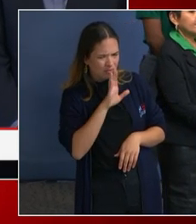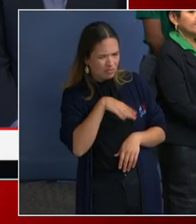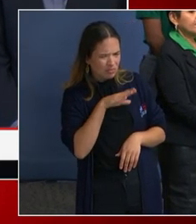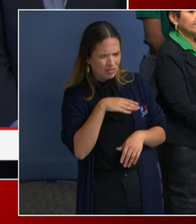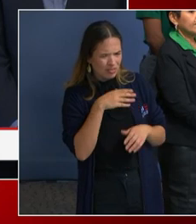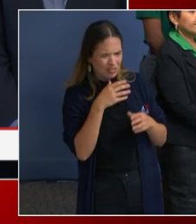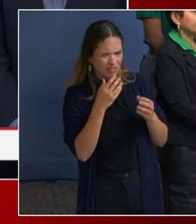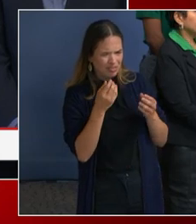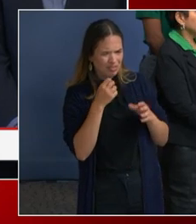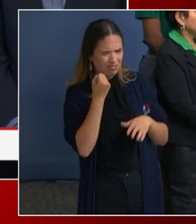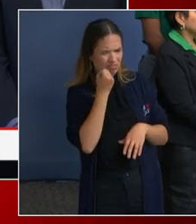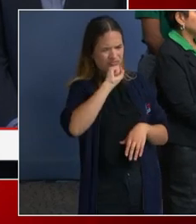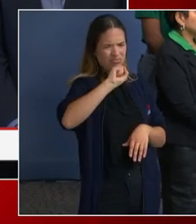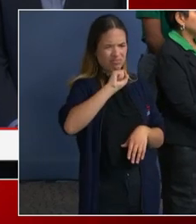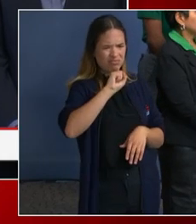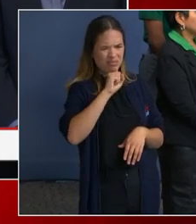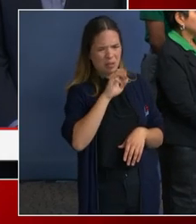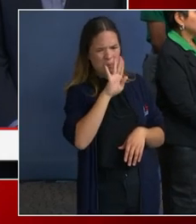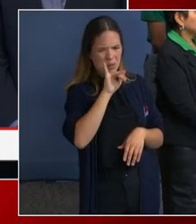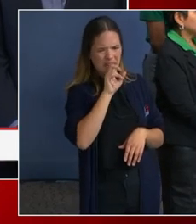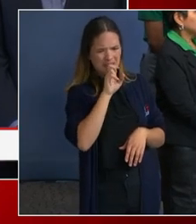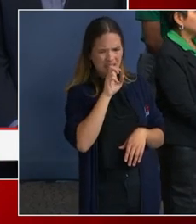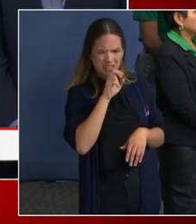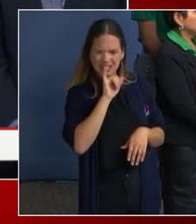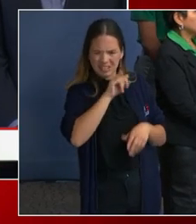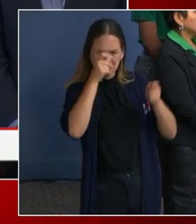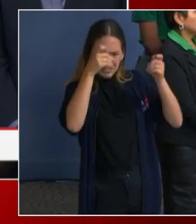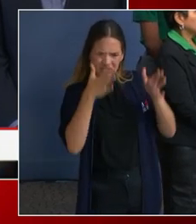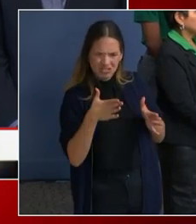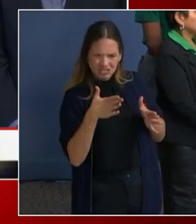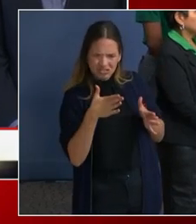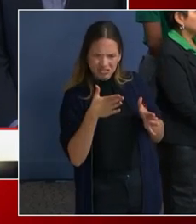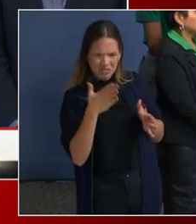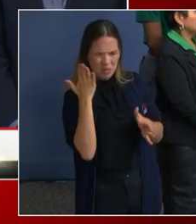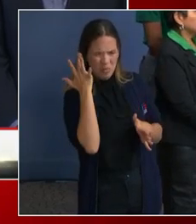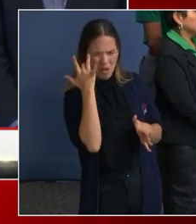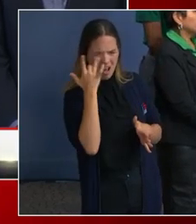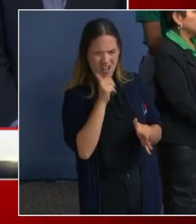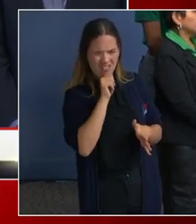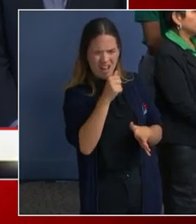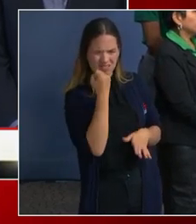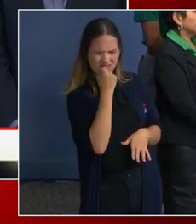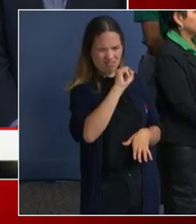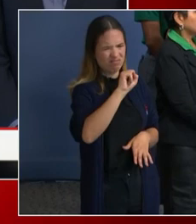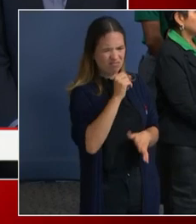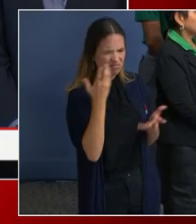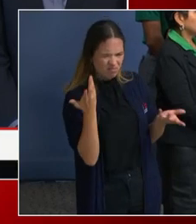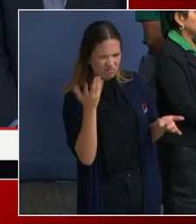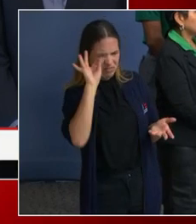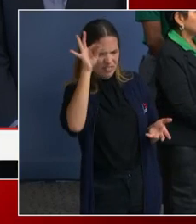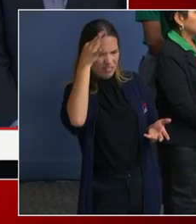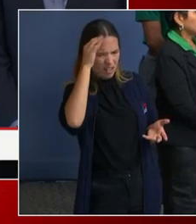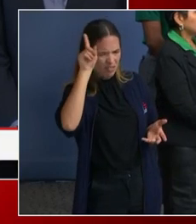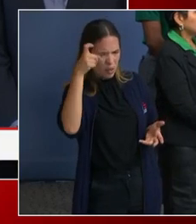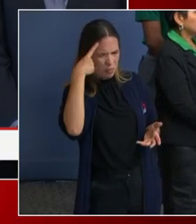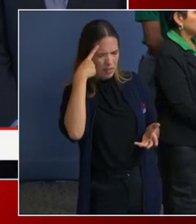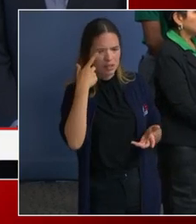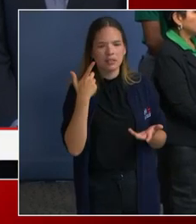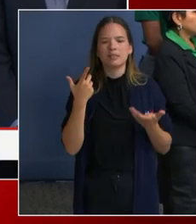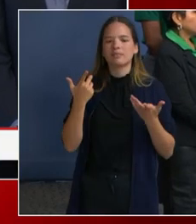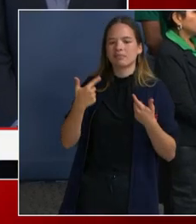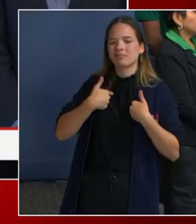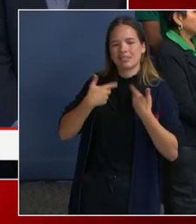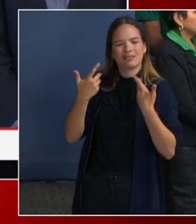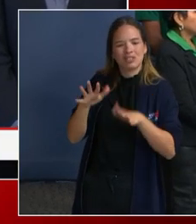what's happening? I've said frequently what we need from the federal government. I've said frequently how disappointed